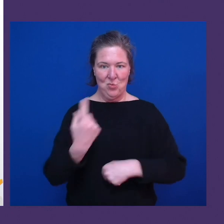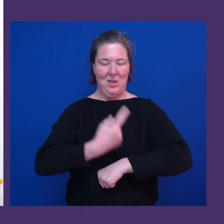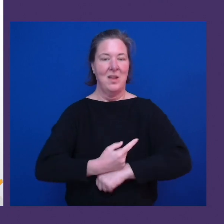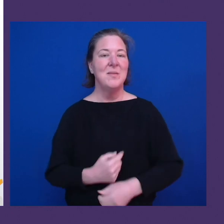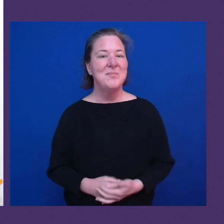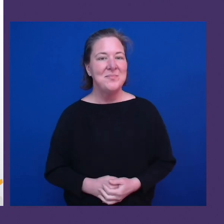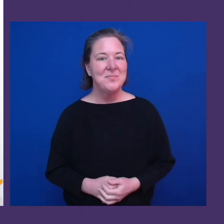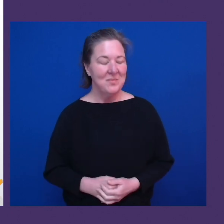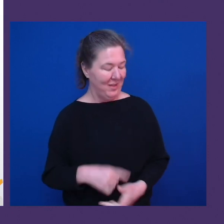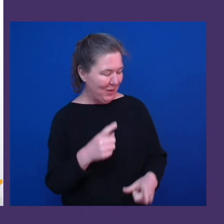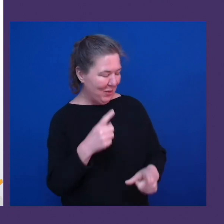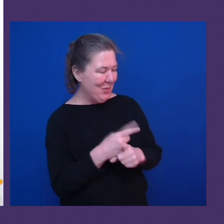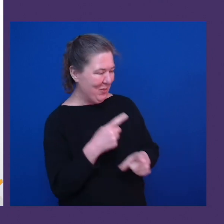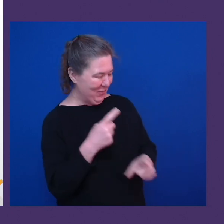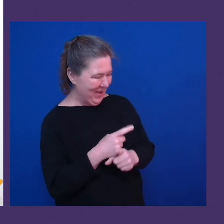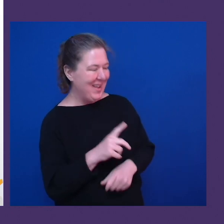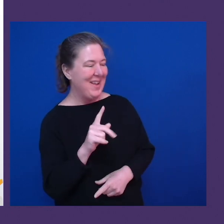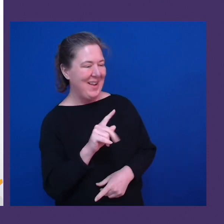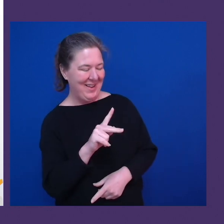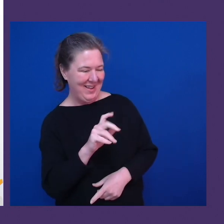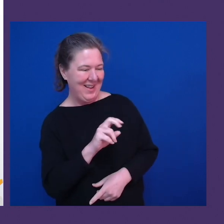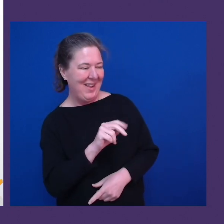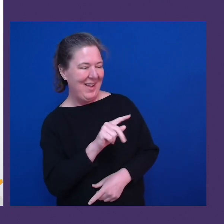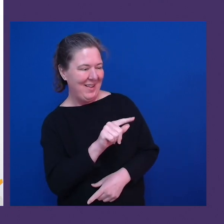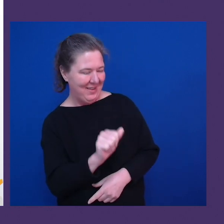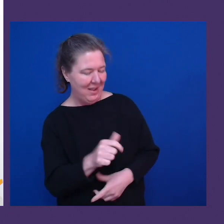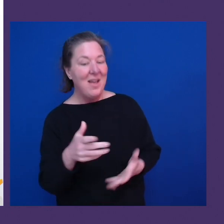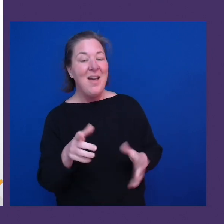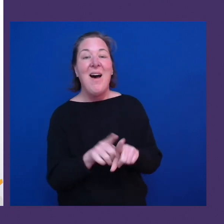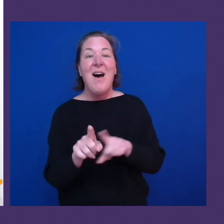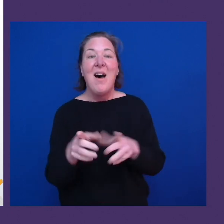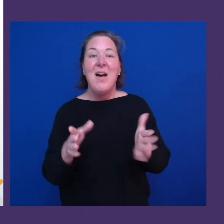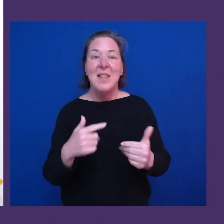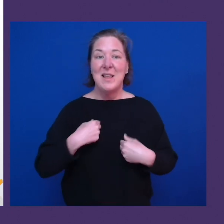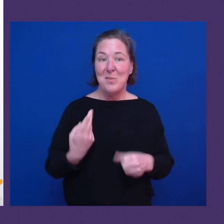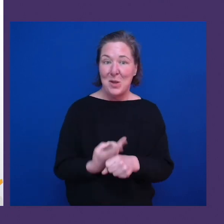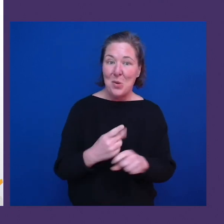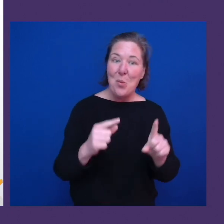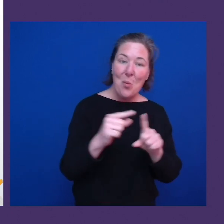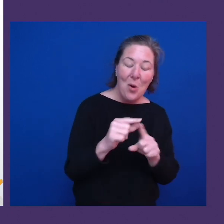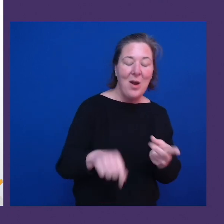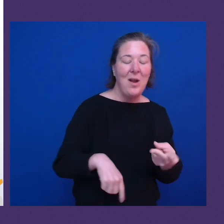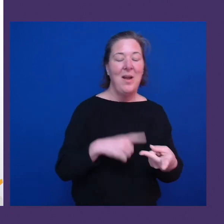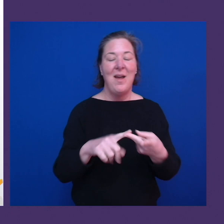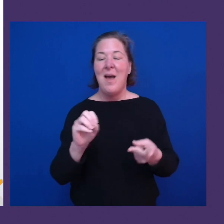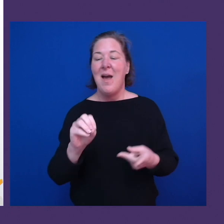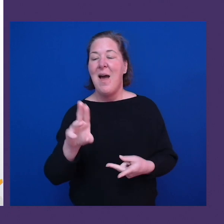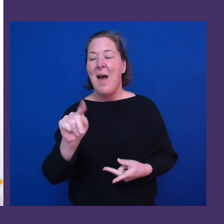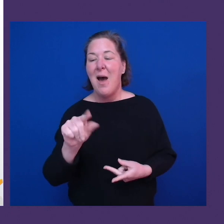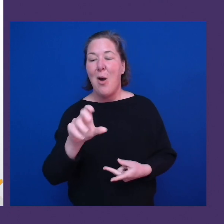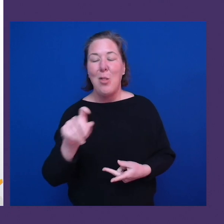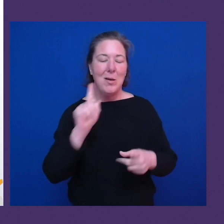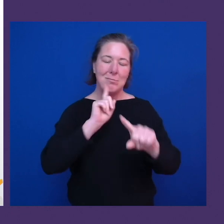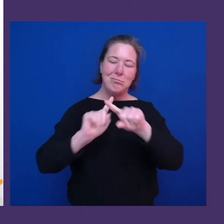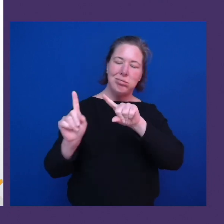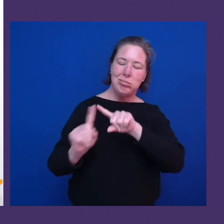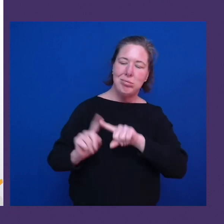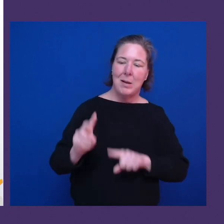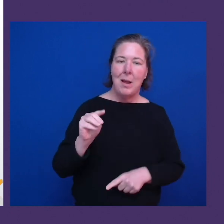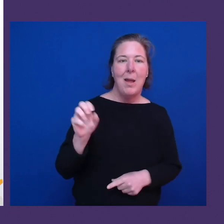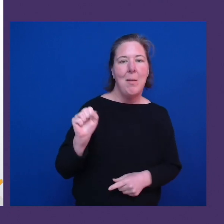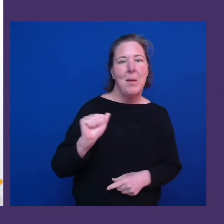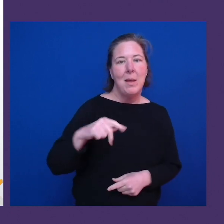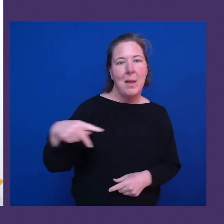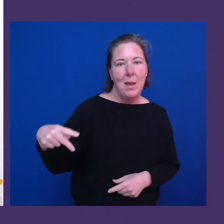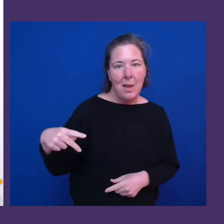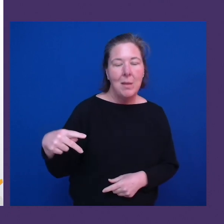That's right, Kenta. It also lets me use Word and Outlook among many of the other MS Office apps. And here's an